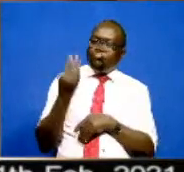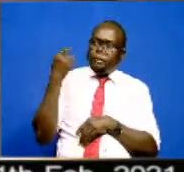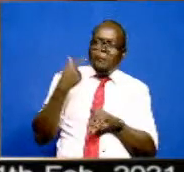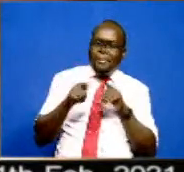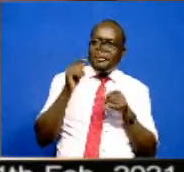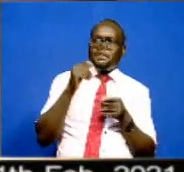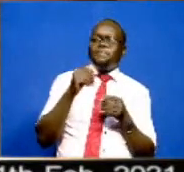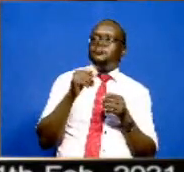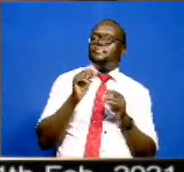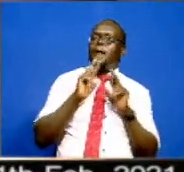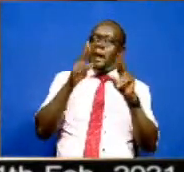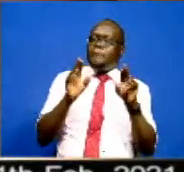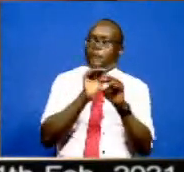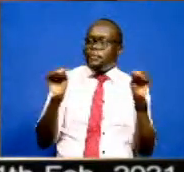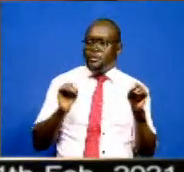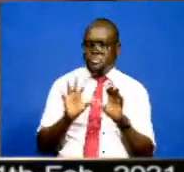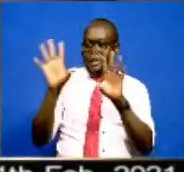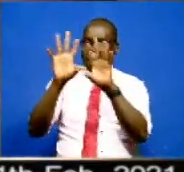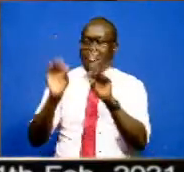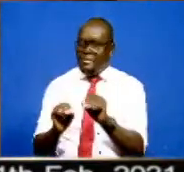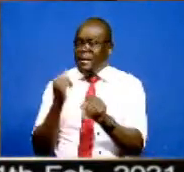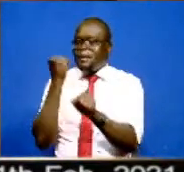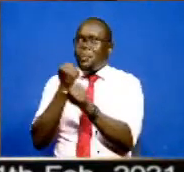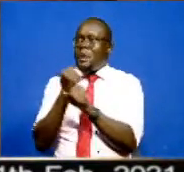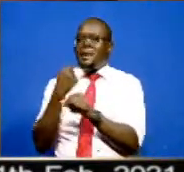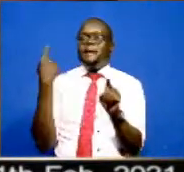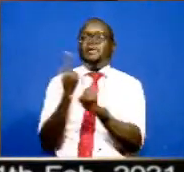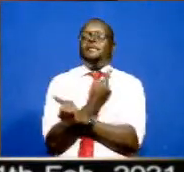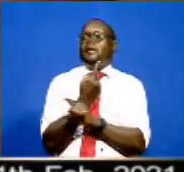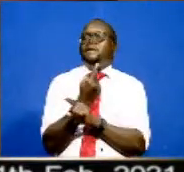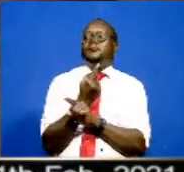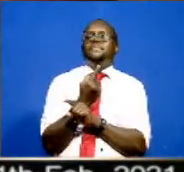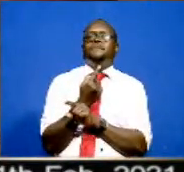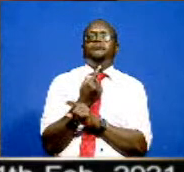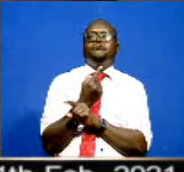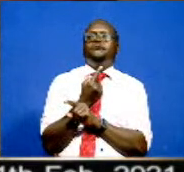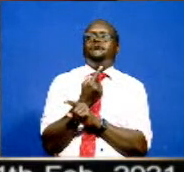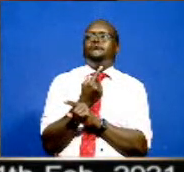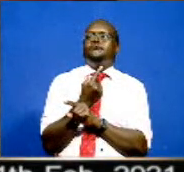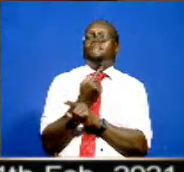Because of the way budget works, we don't work through any